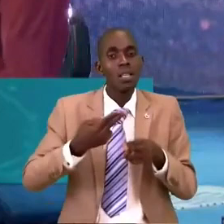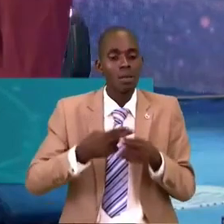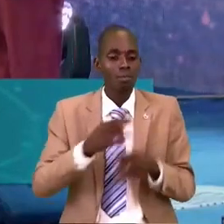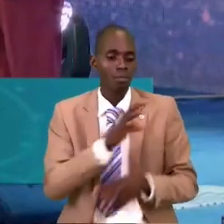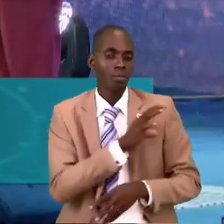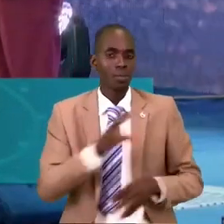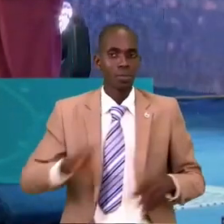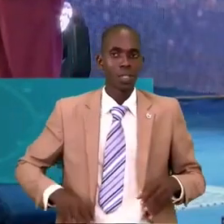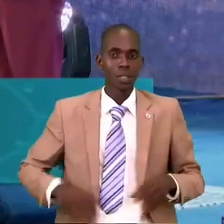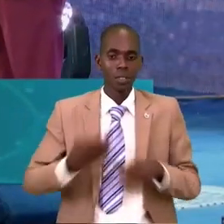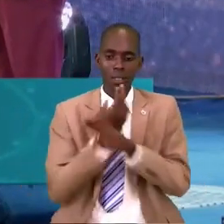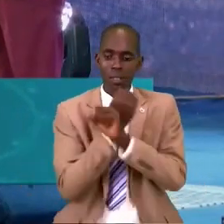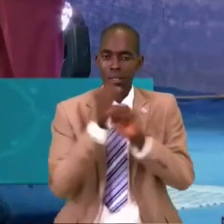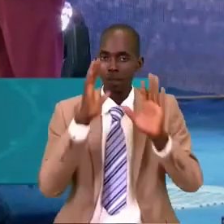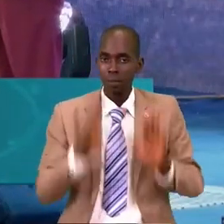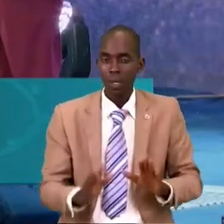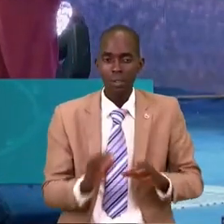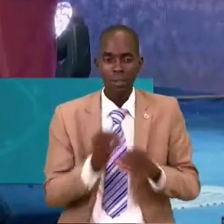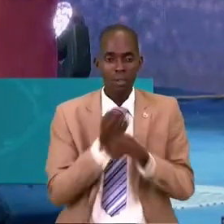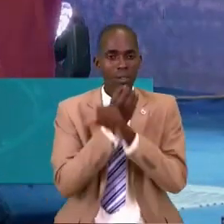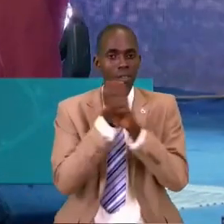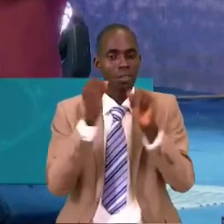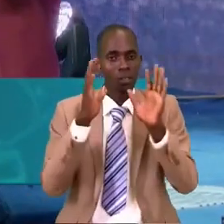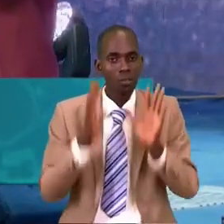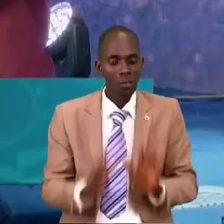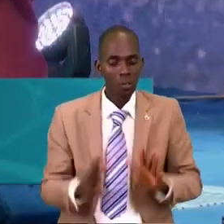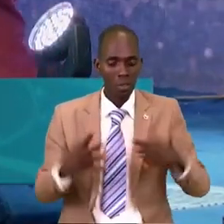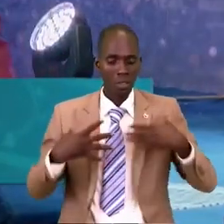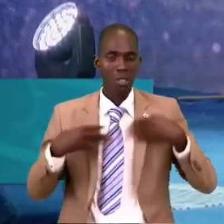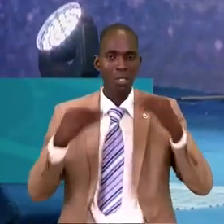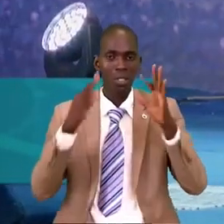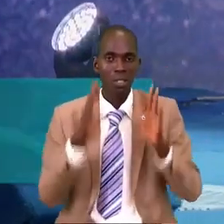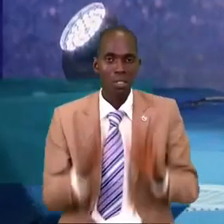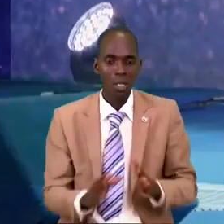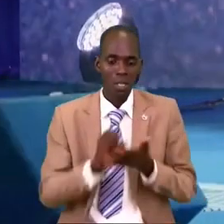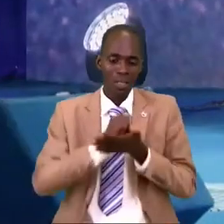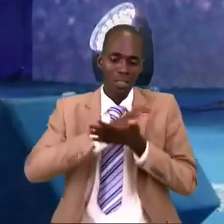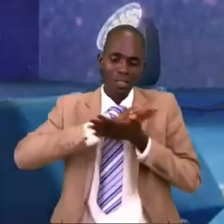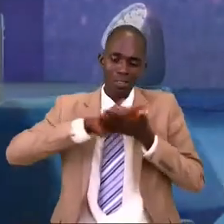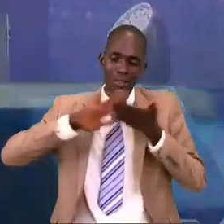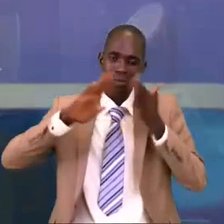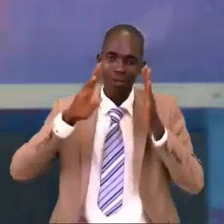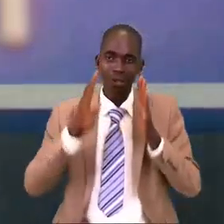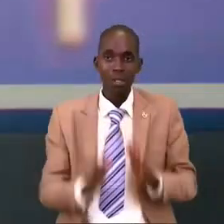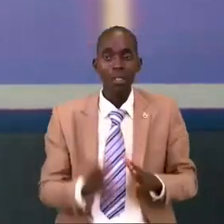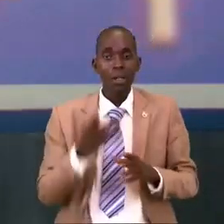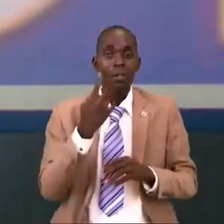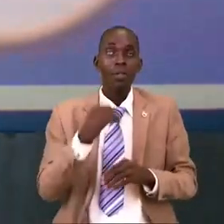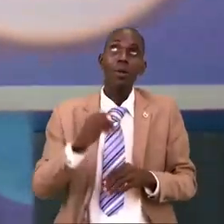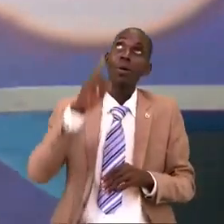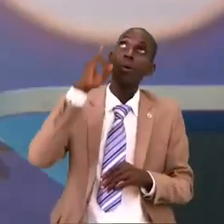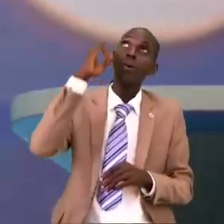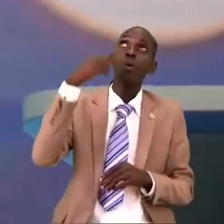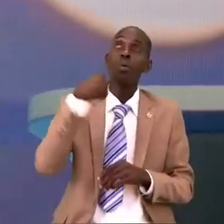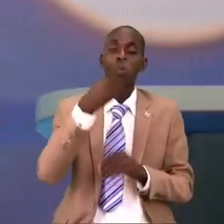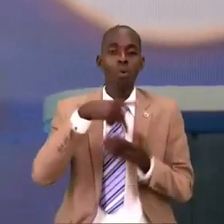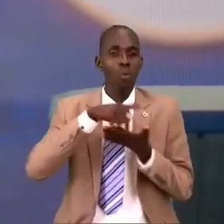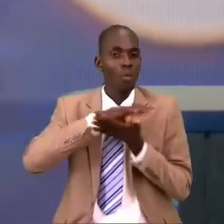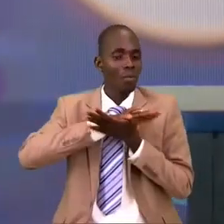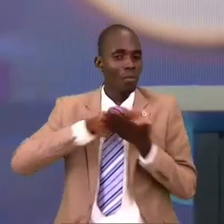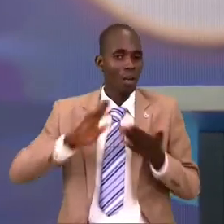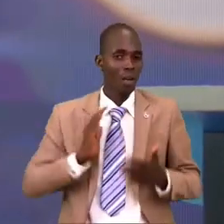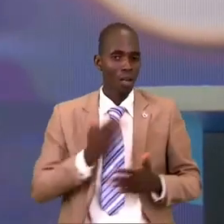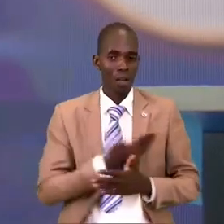who purifies our lives, purifier, the refiner, the one that takes us up and he turns